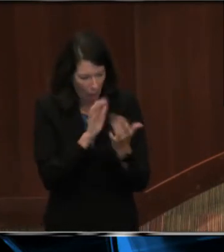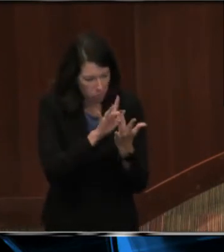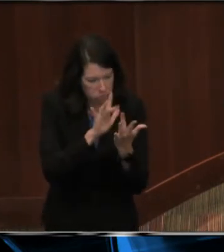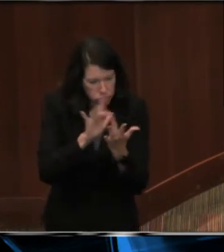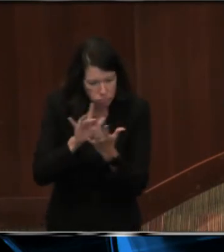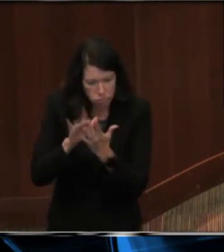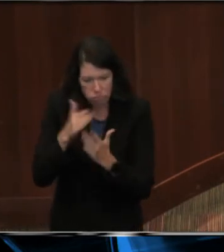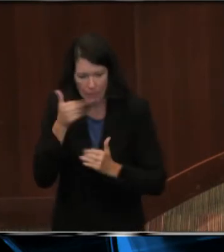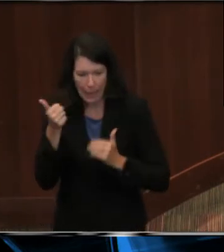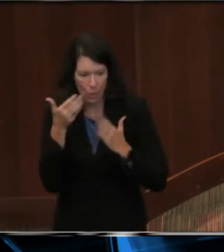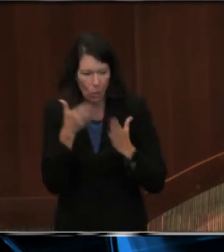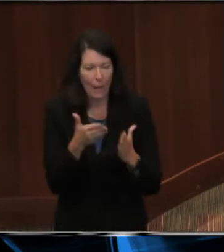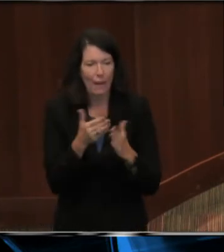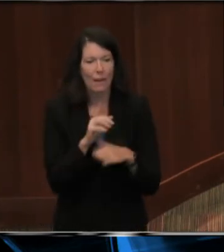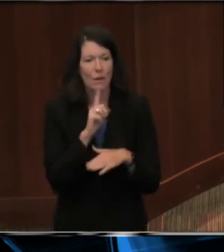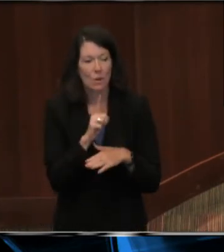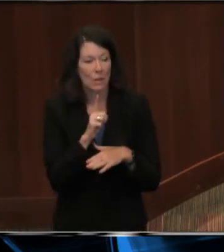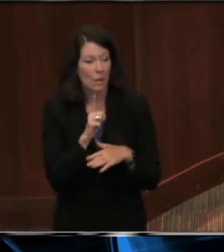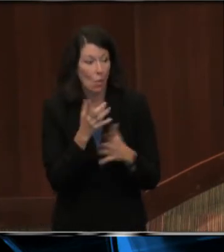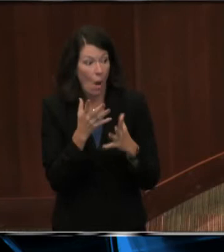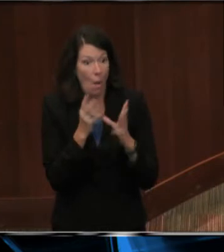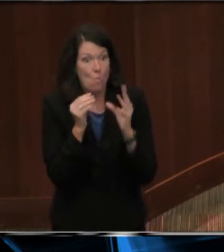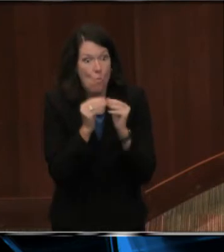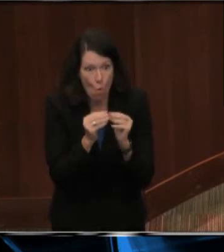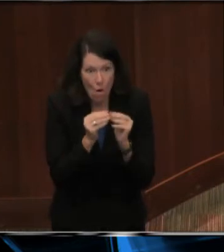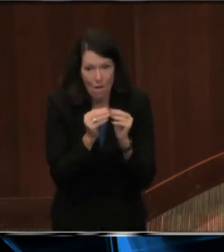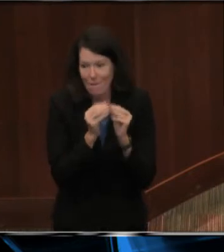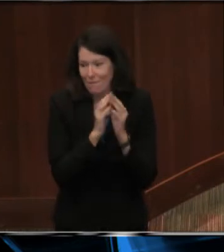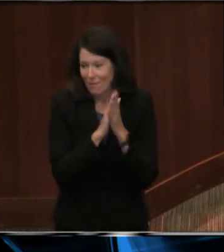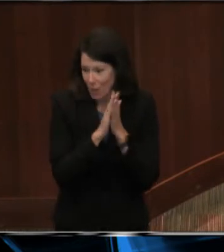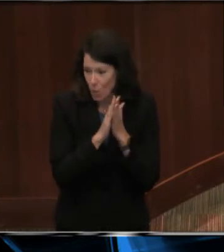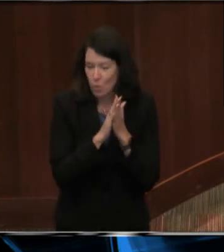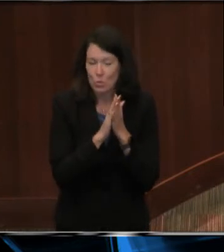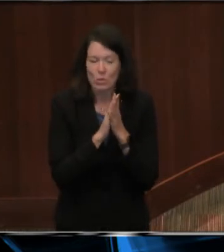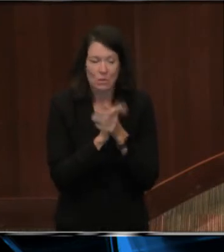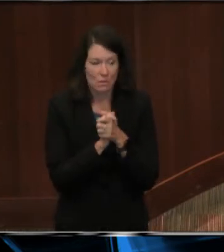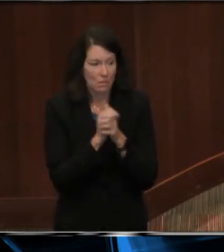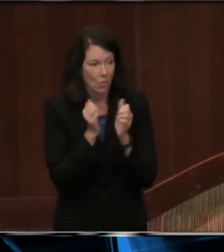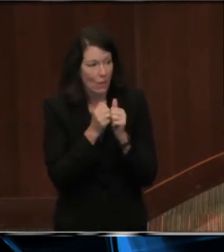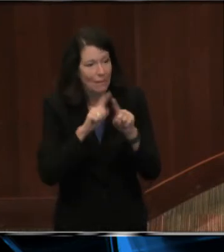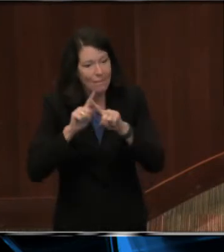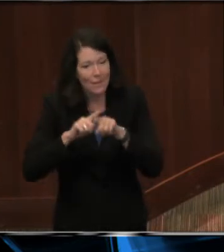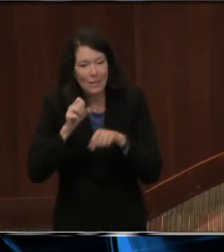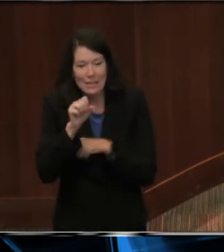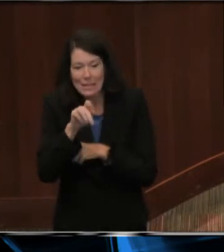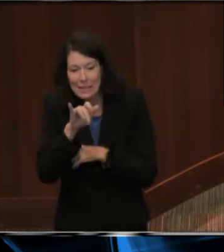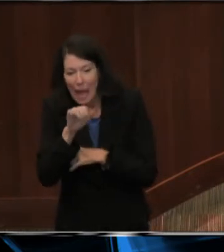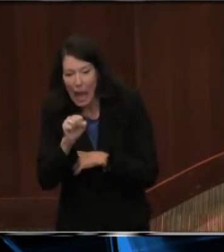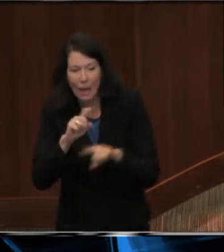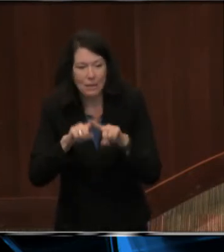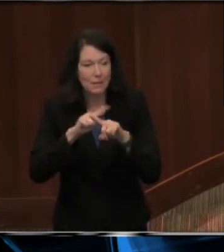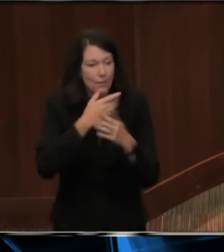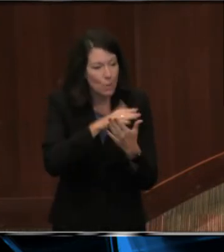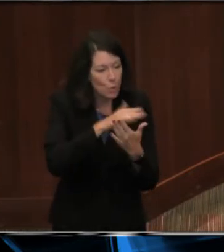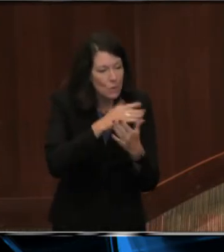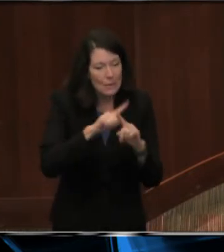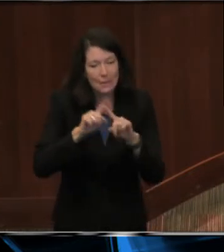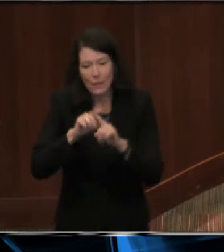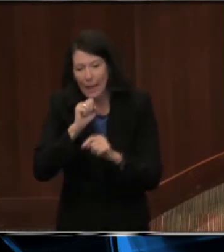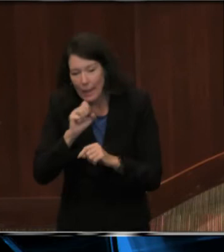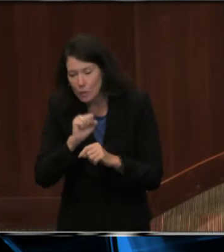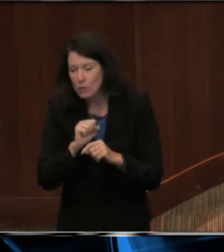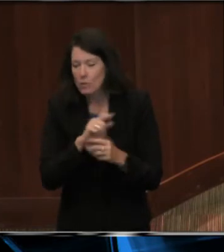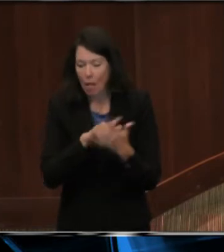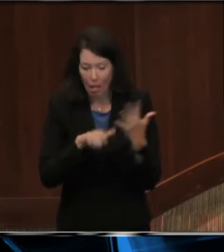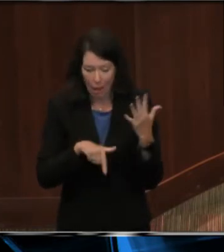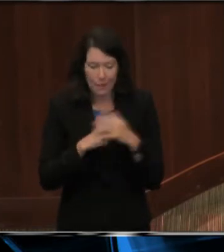messages. So we definitely intend to do more of these kinds of videos with different styles of music, different genres, that kind of thing.